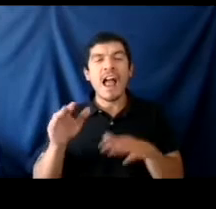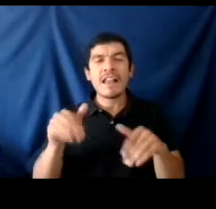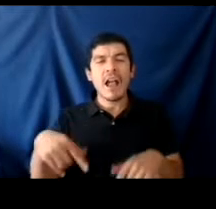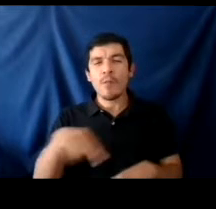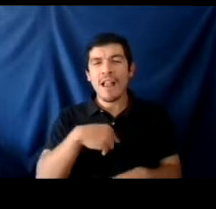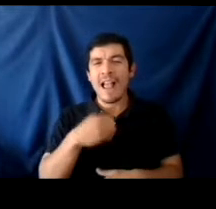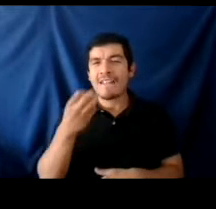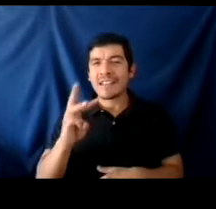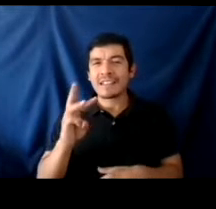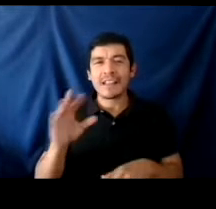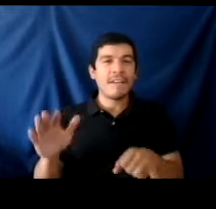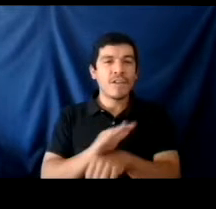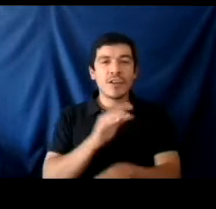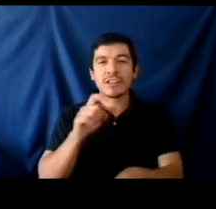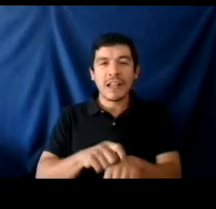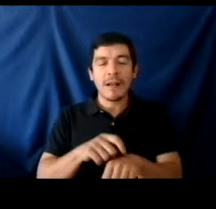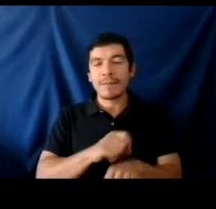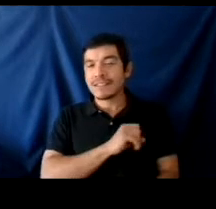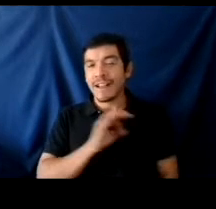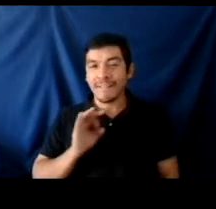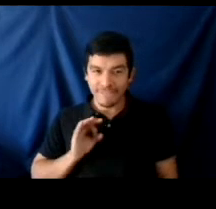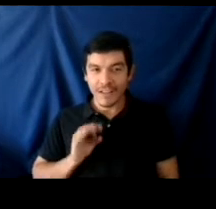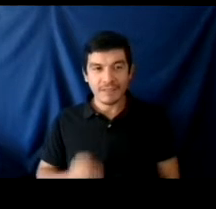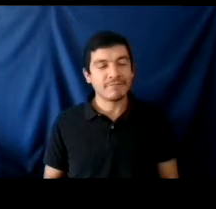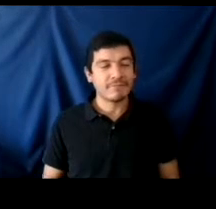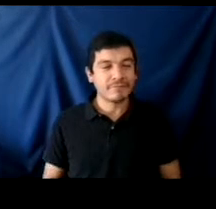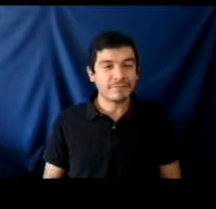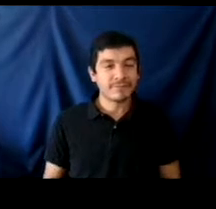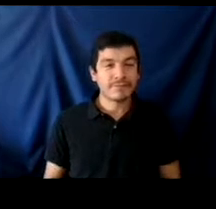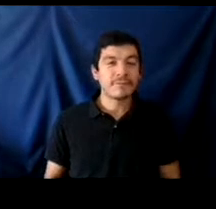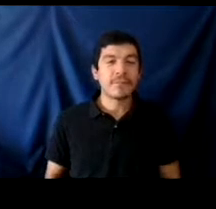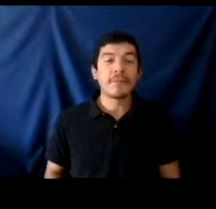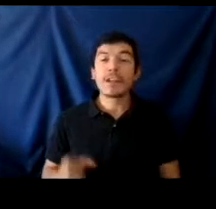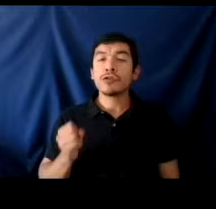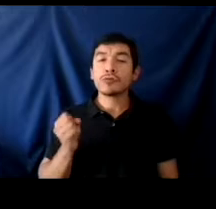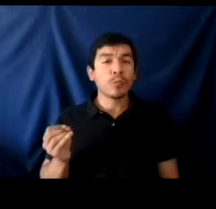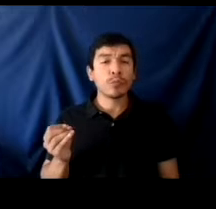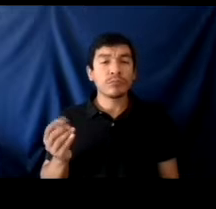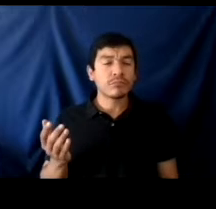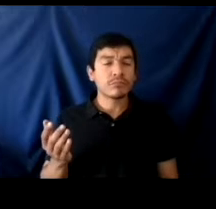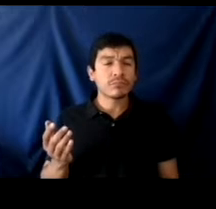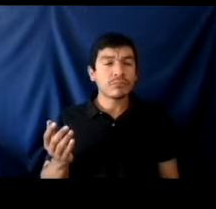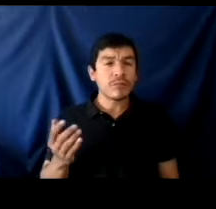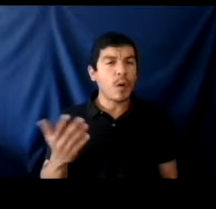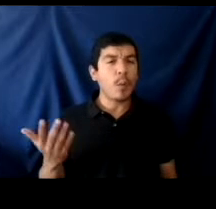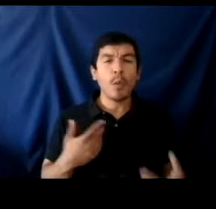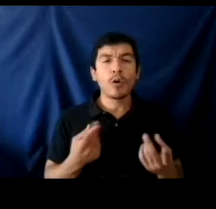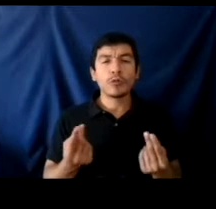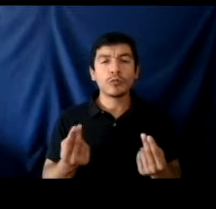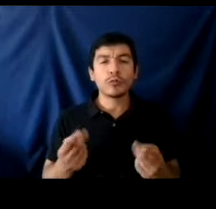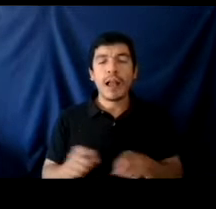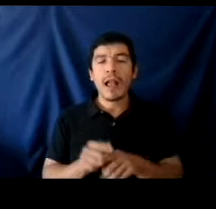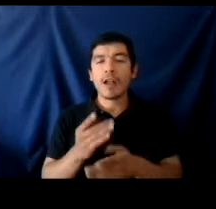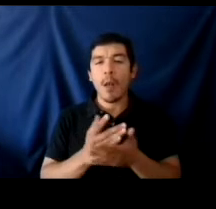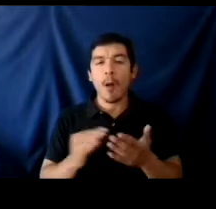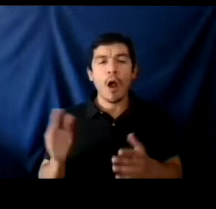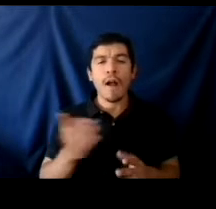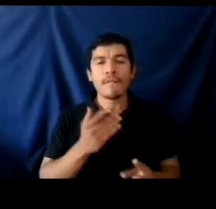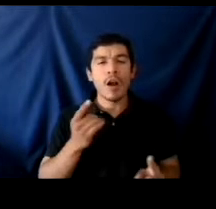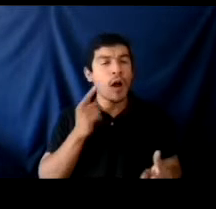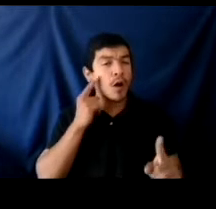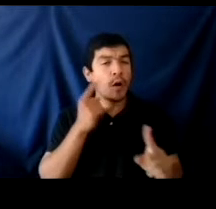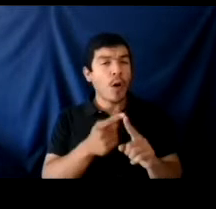16 full-time staff. And so what we did as part of the strategic